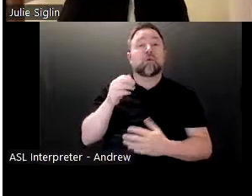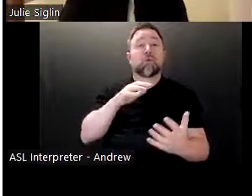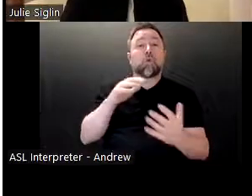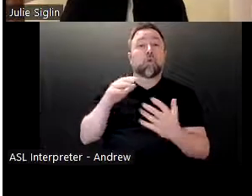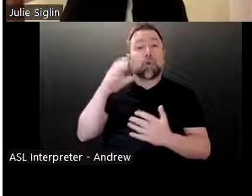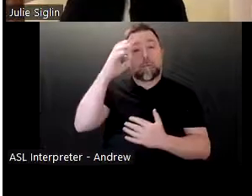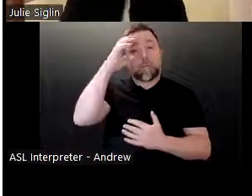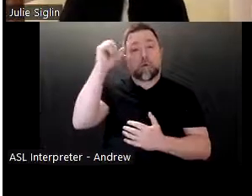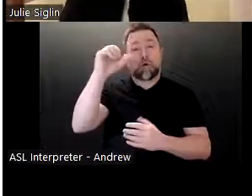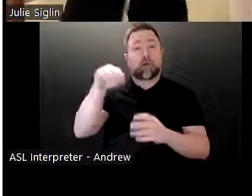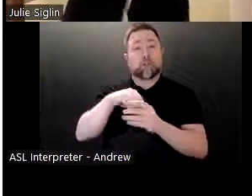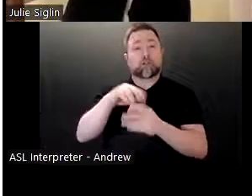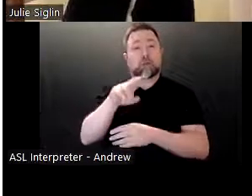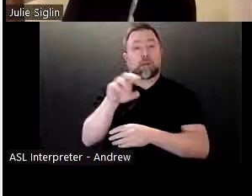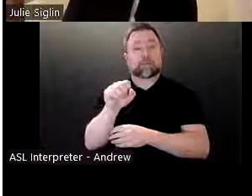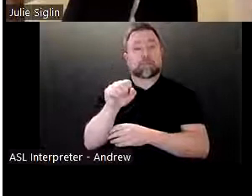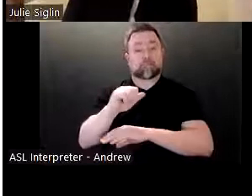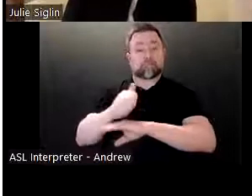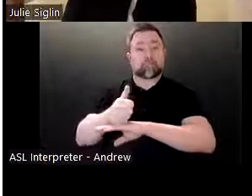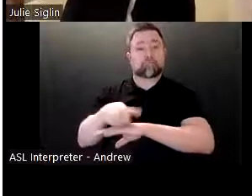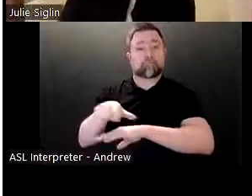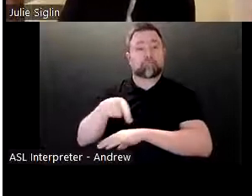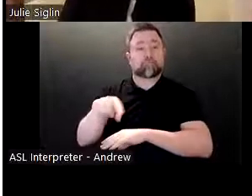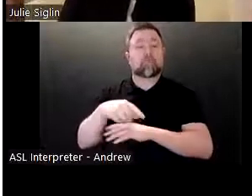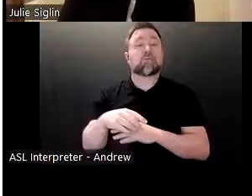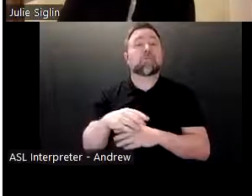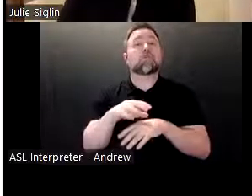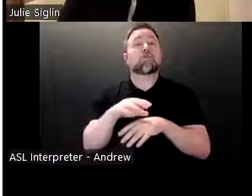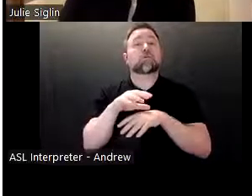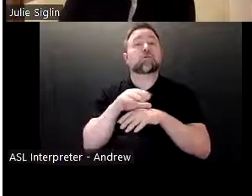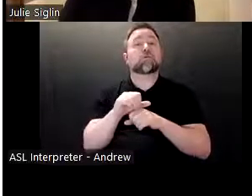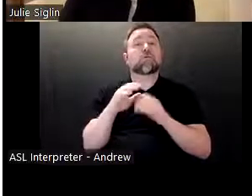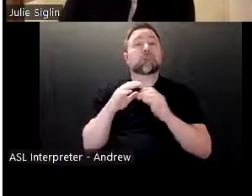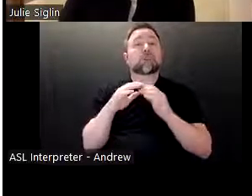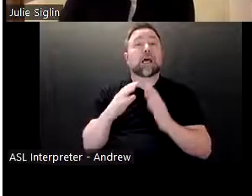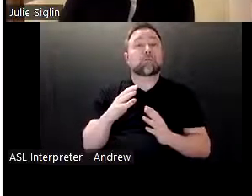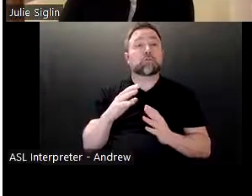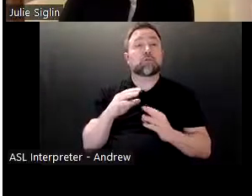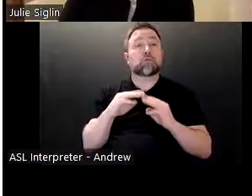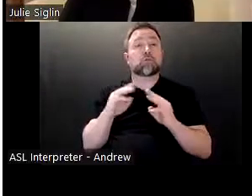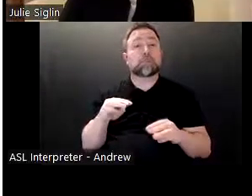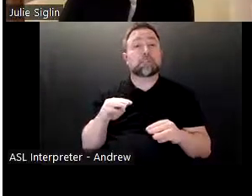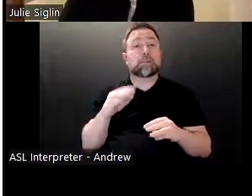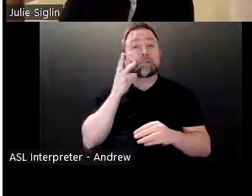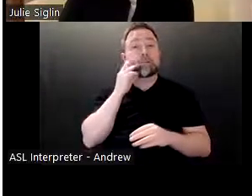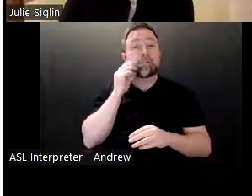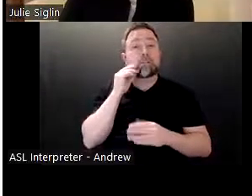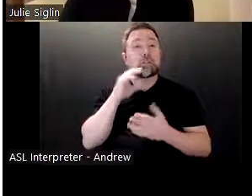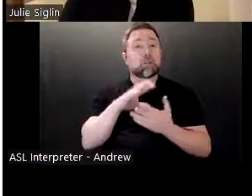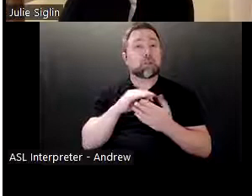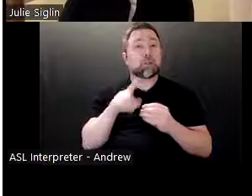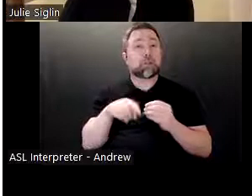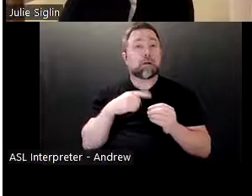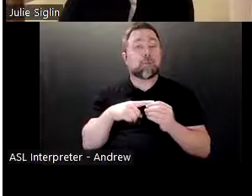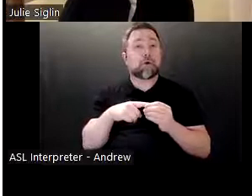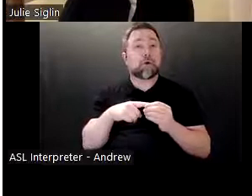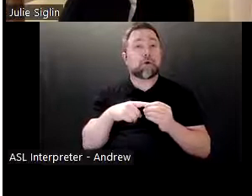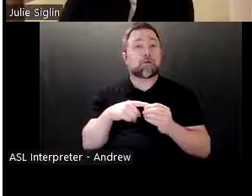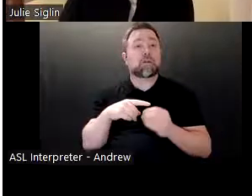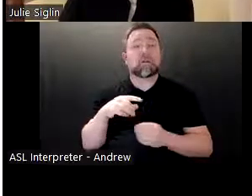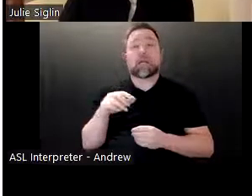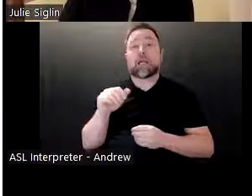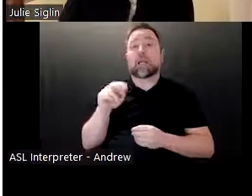entire nation. If you're looking for a traditional house museum experience and to learn more about said General Anthony